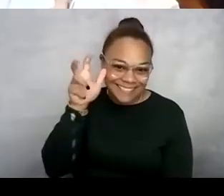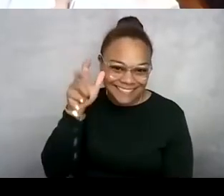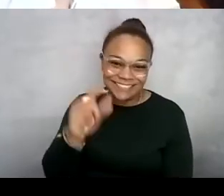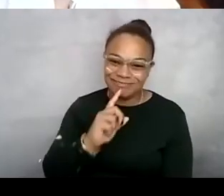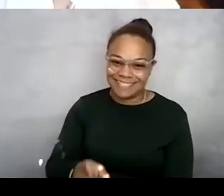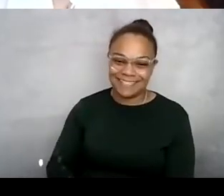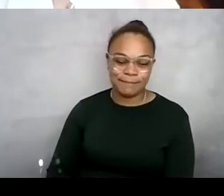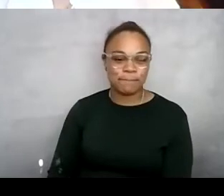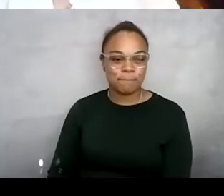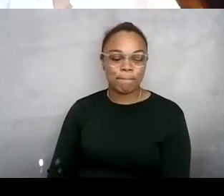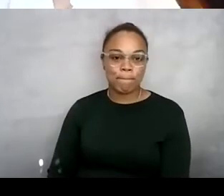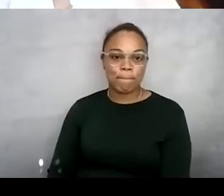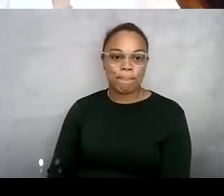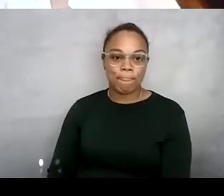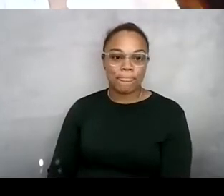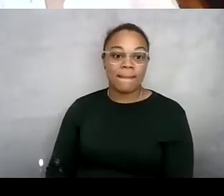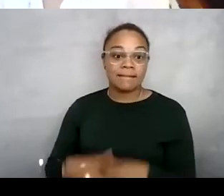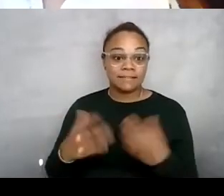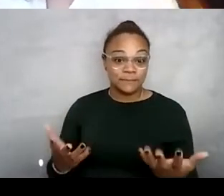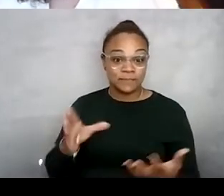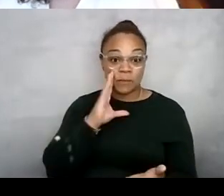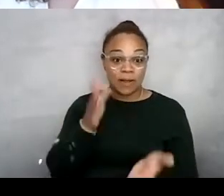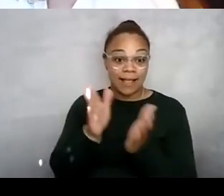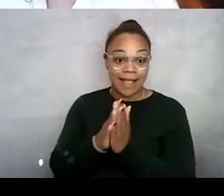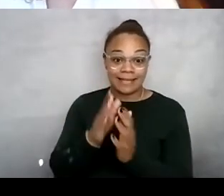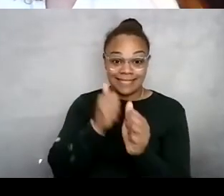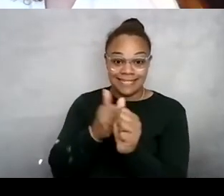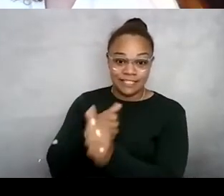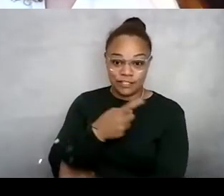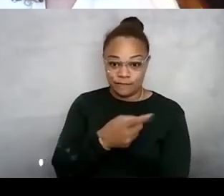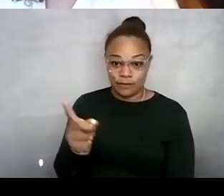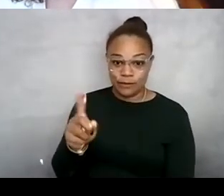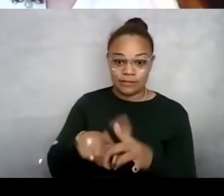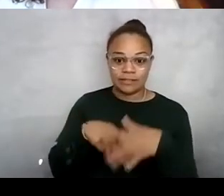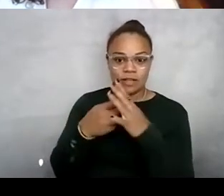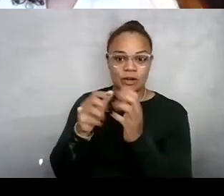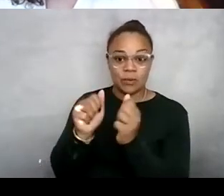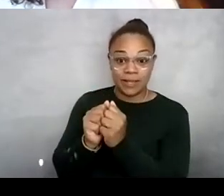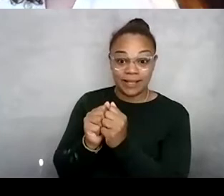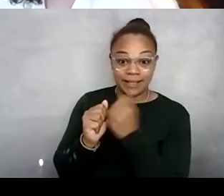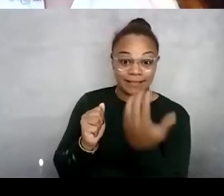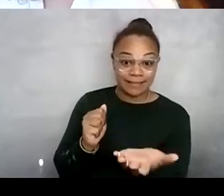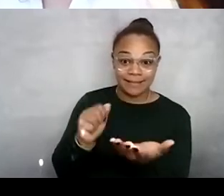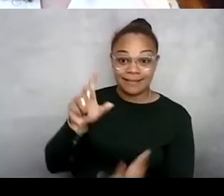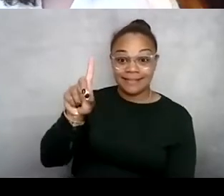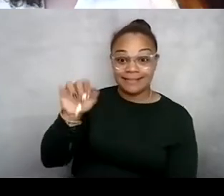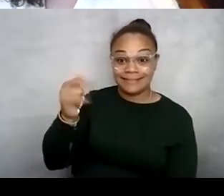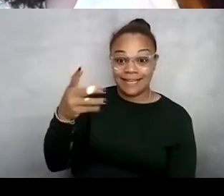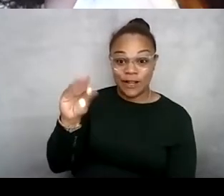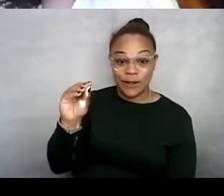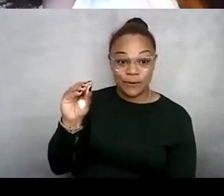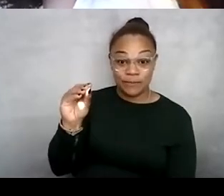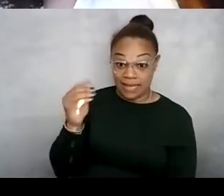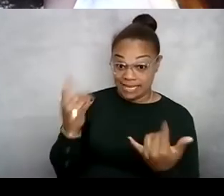really. So I'm going to ask each of you, we're going to start with you, Diego. Is it a time